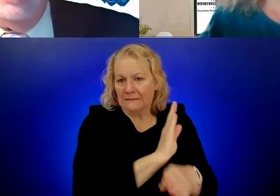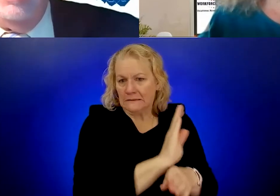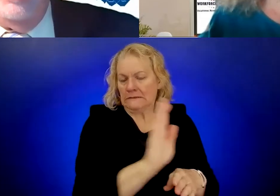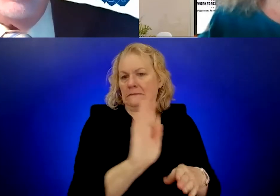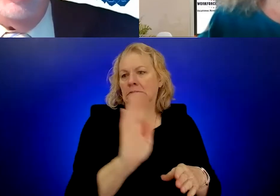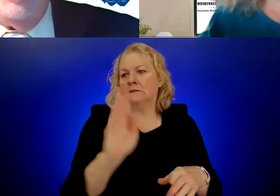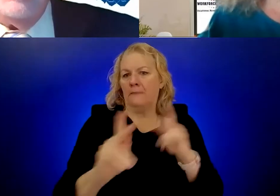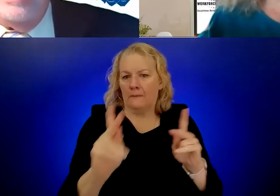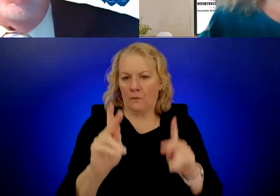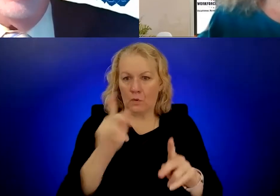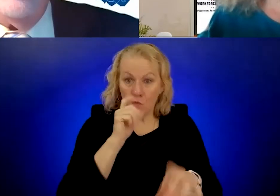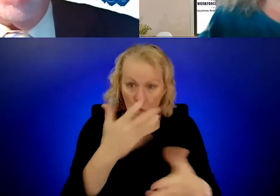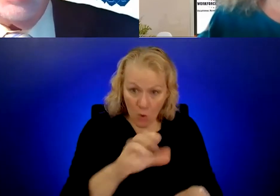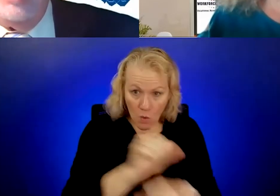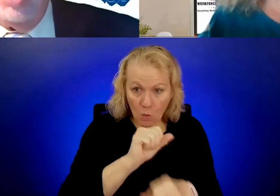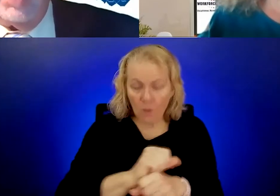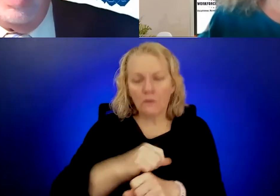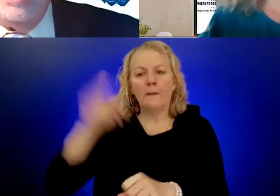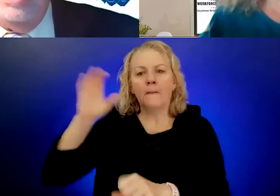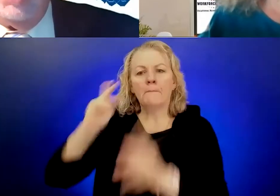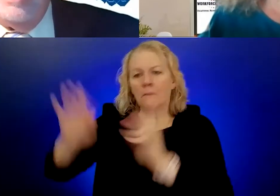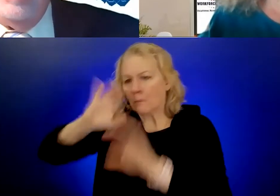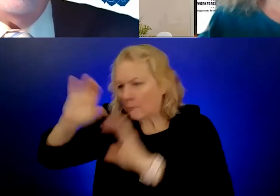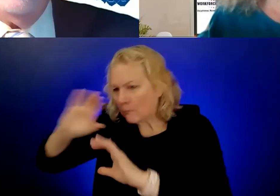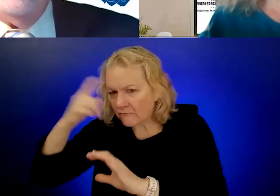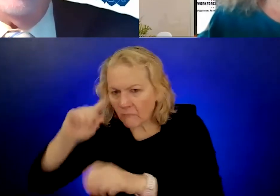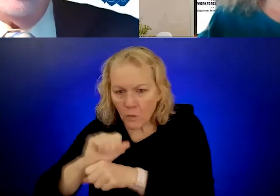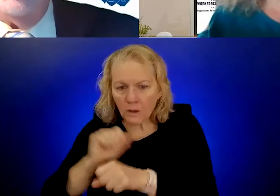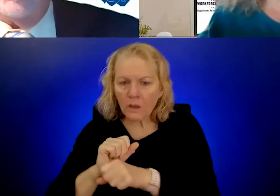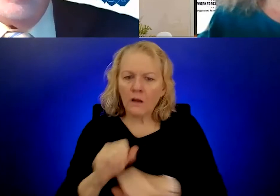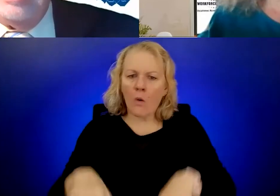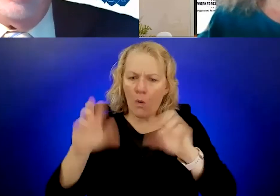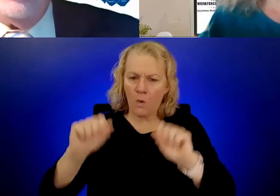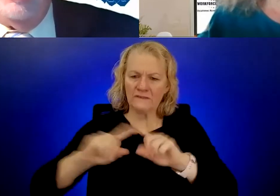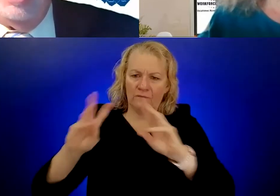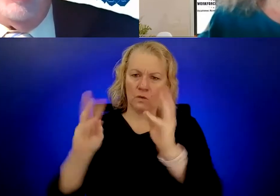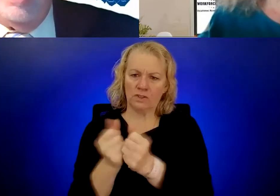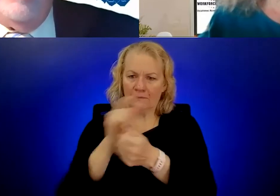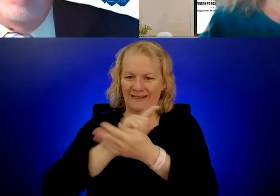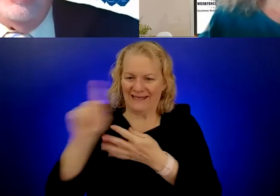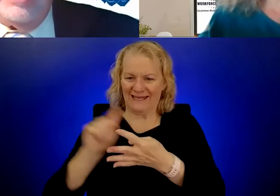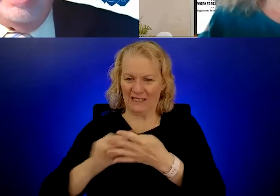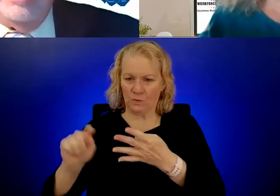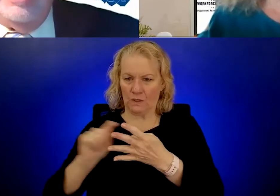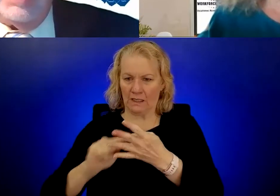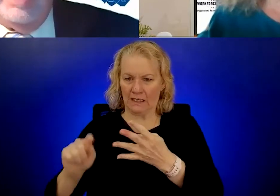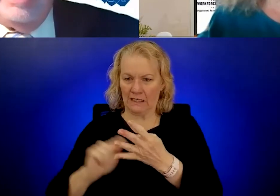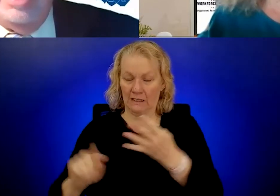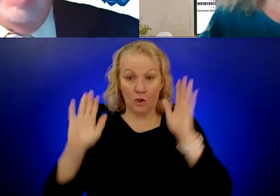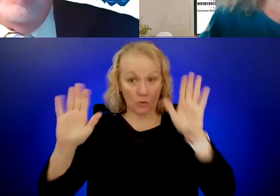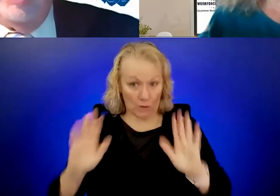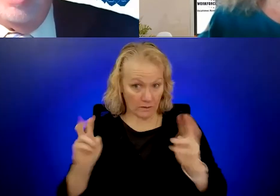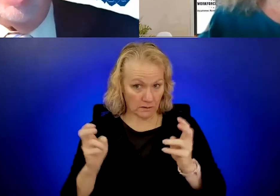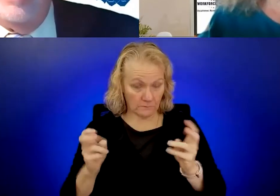seekers with disabilities by holding 4 seminars, one each week. So we've got some great topics coming up, and one of them is this